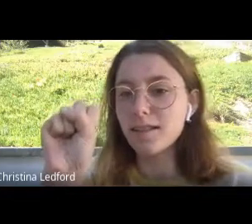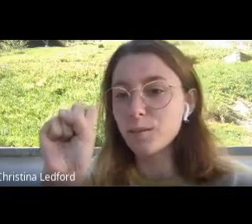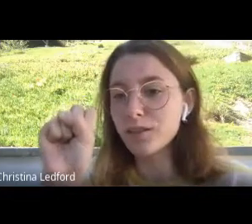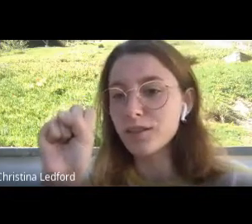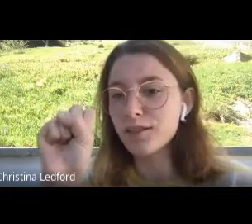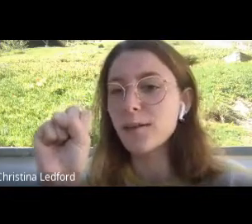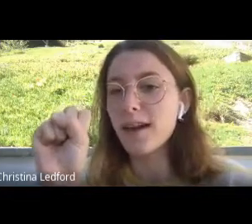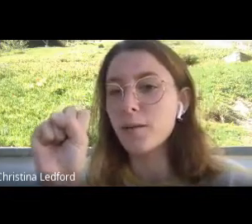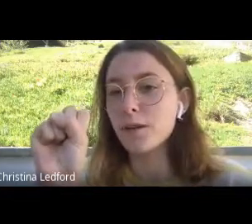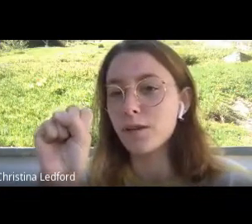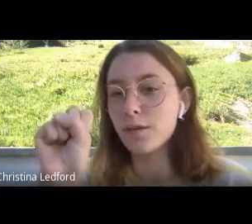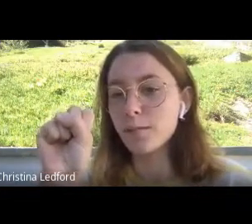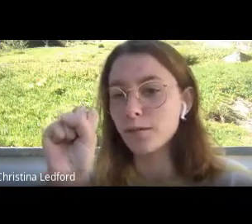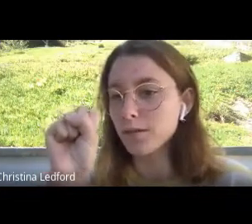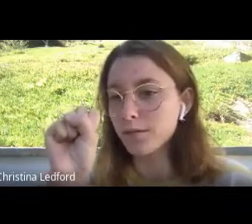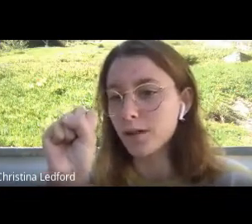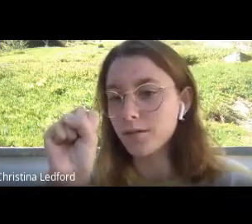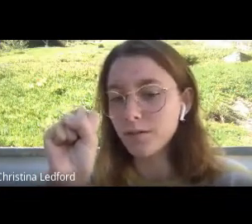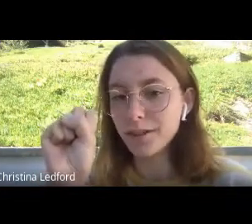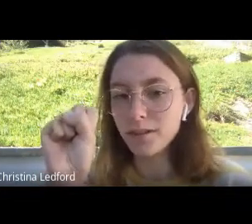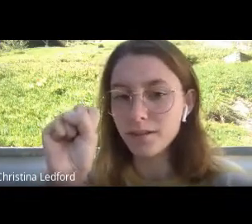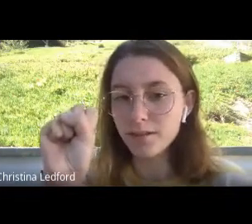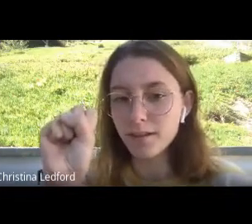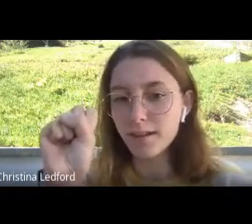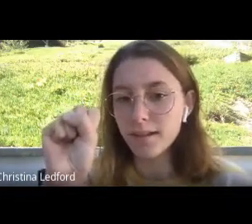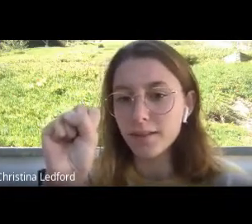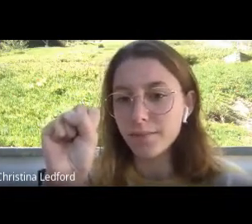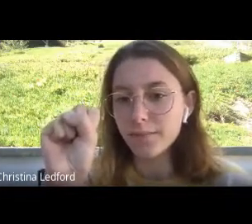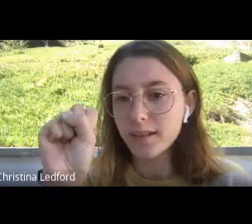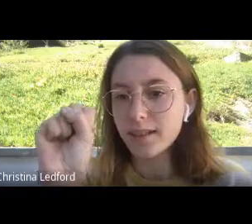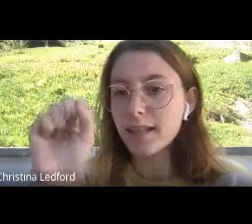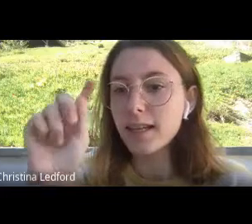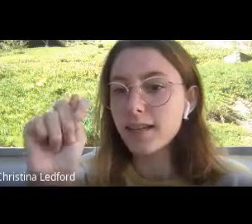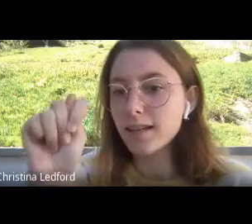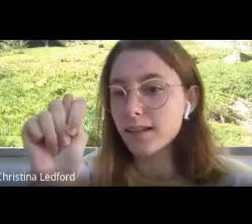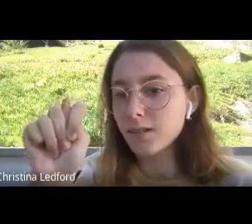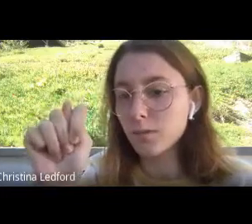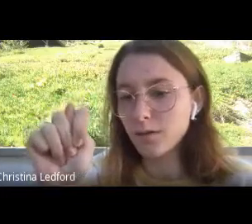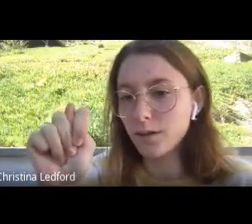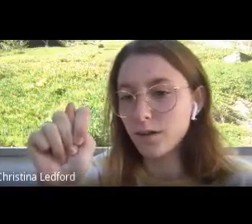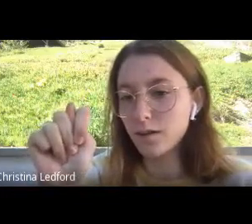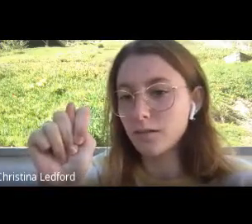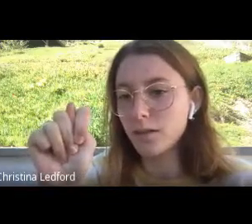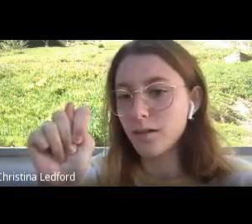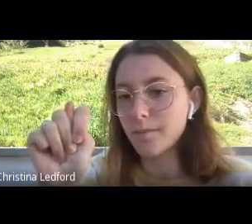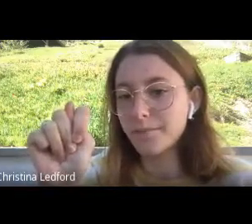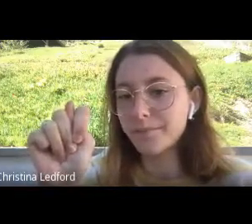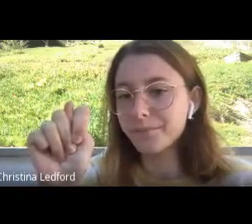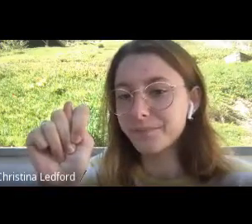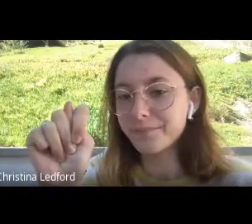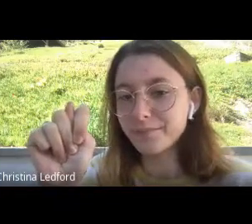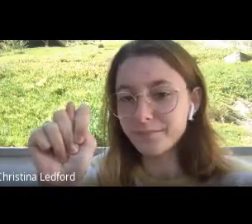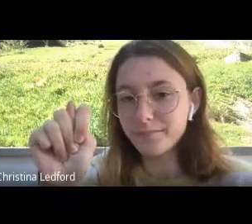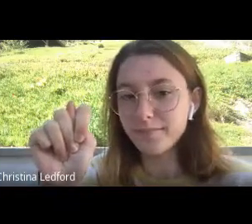S is similar to A, but your thumb goes in front of your fingers. T is 1 finger over your